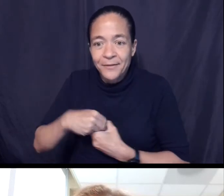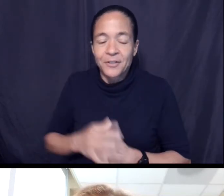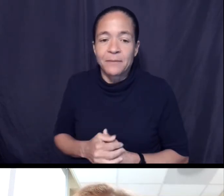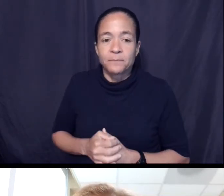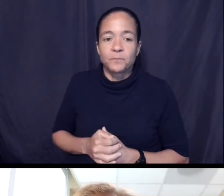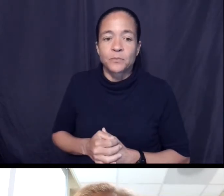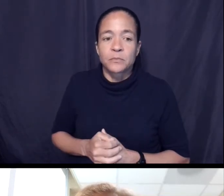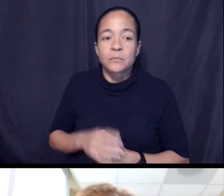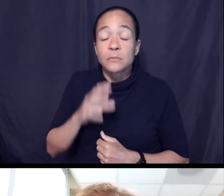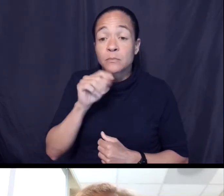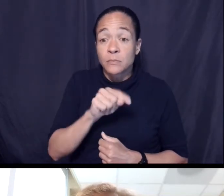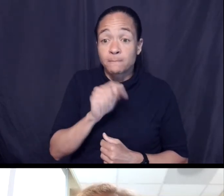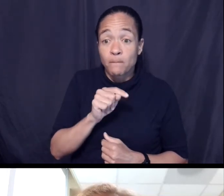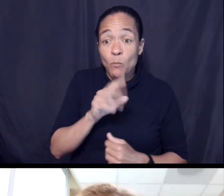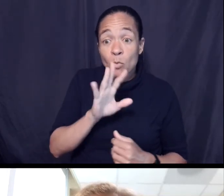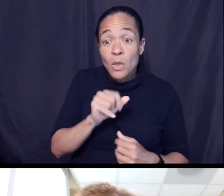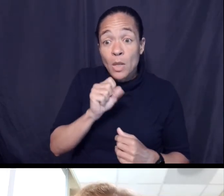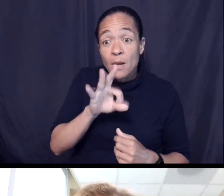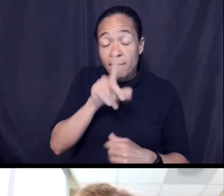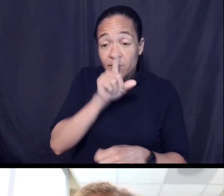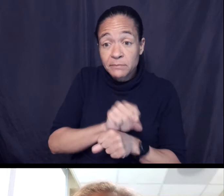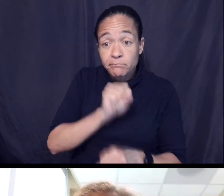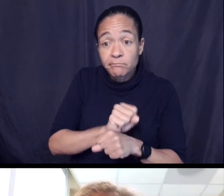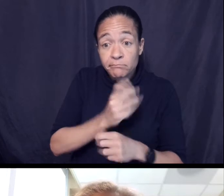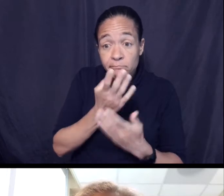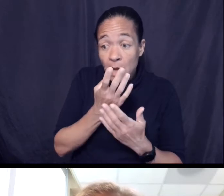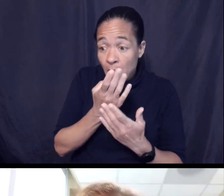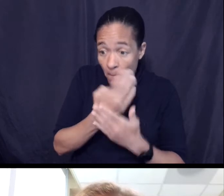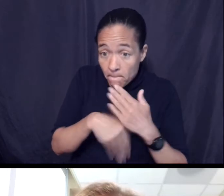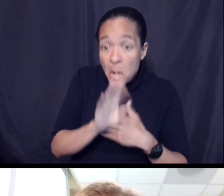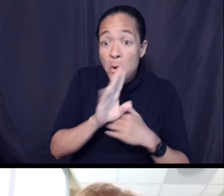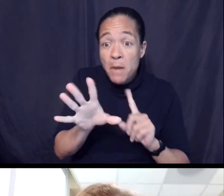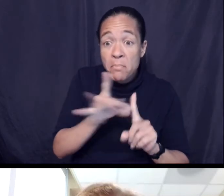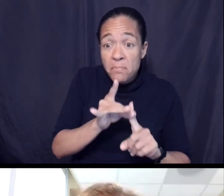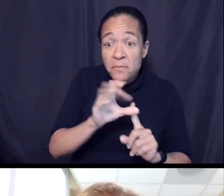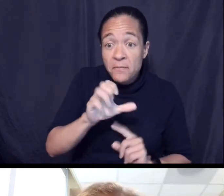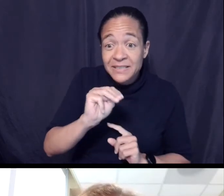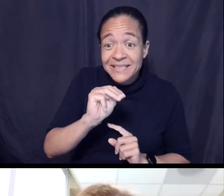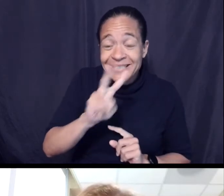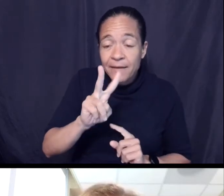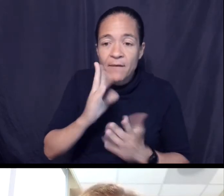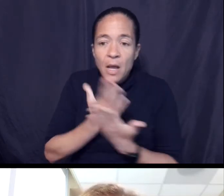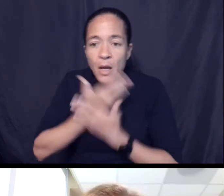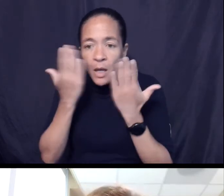by serology but are otherwise asymptomatic rarely develop any visual findings or visual sequelae.